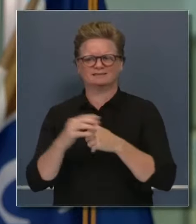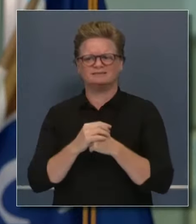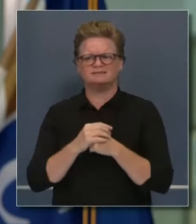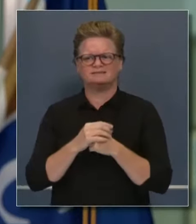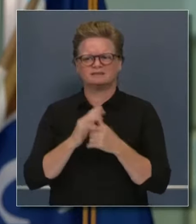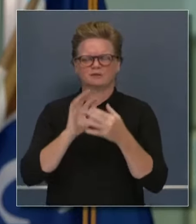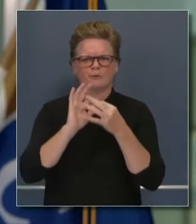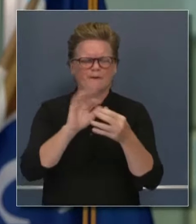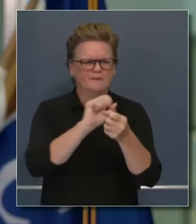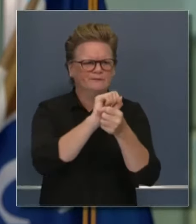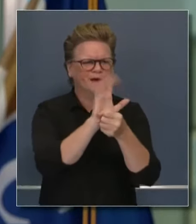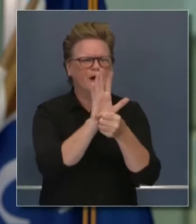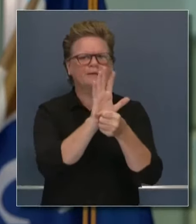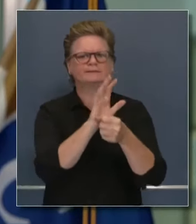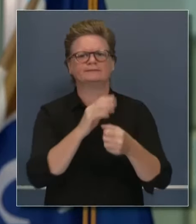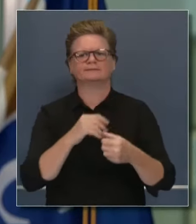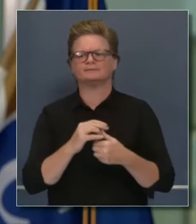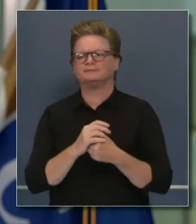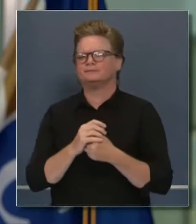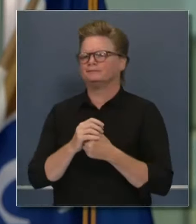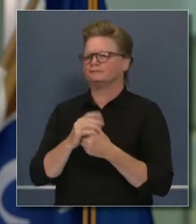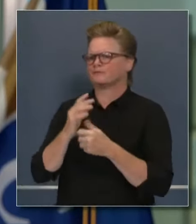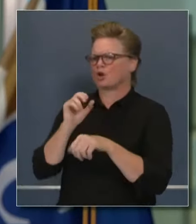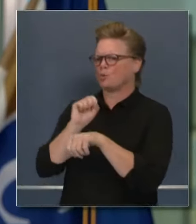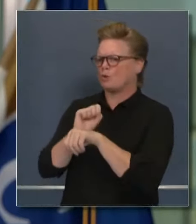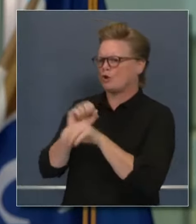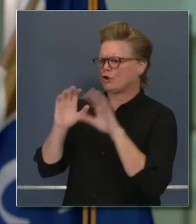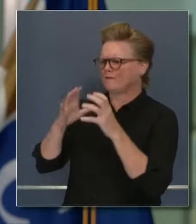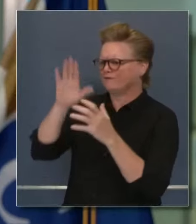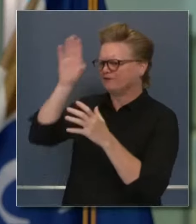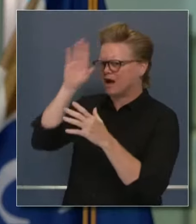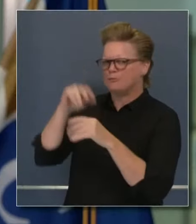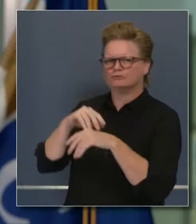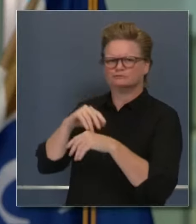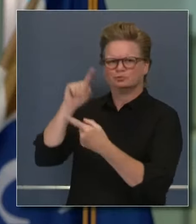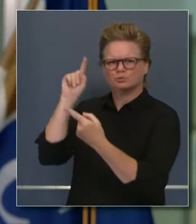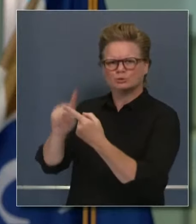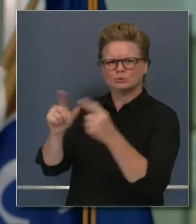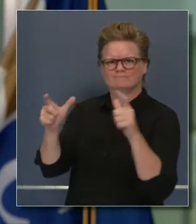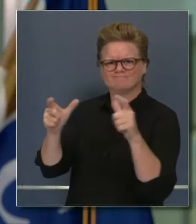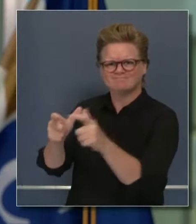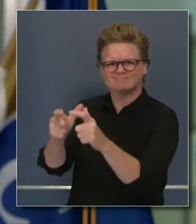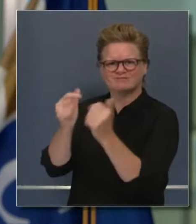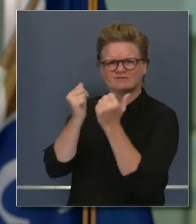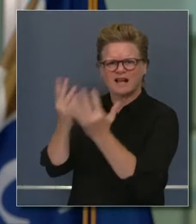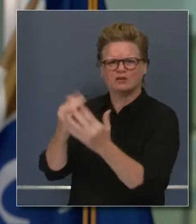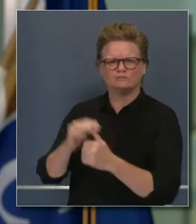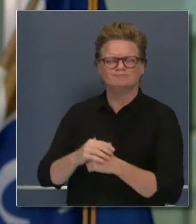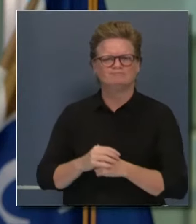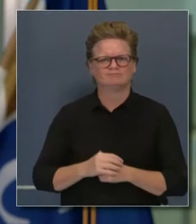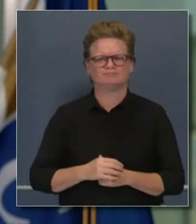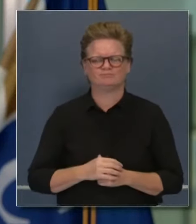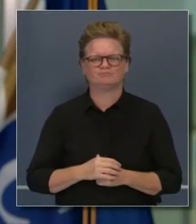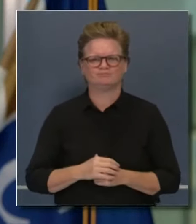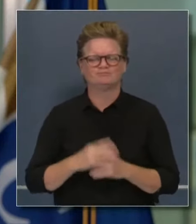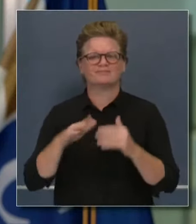COVID and our work to mitigate these wildfires. Paul Rogers, Mercury News.